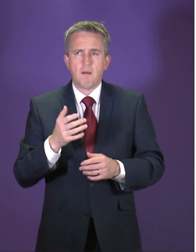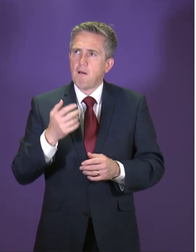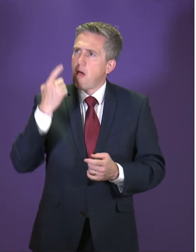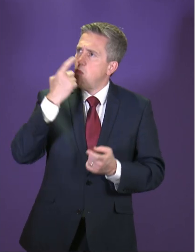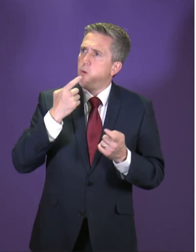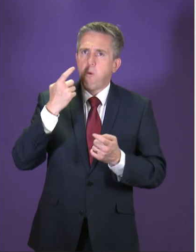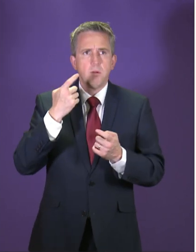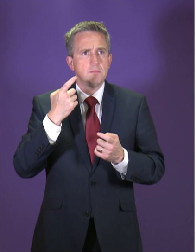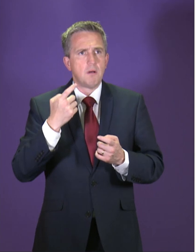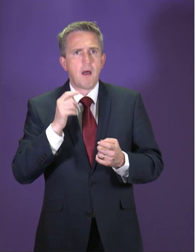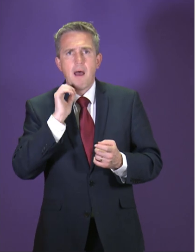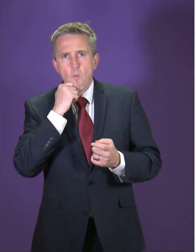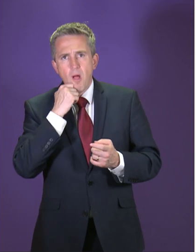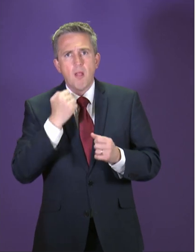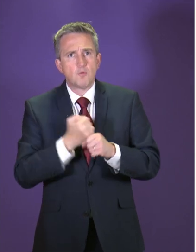this.